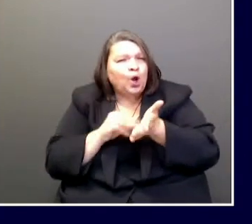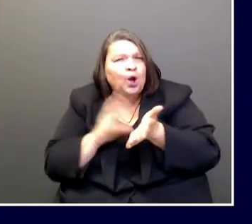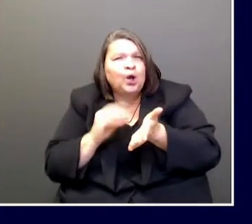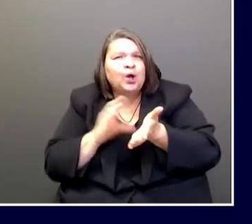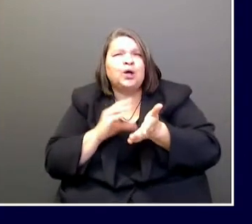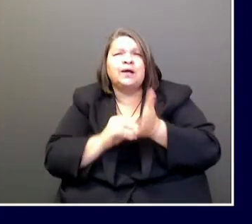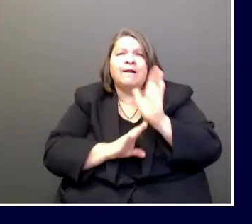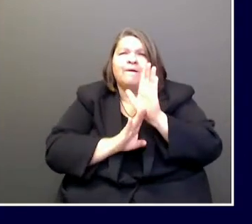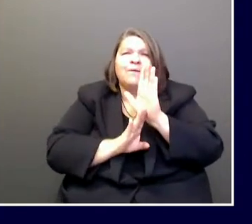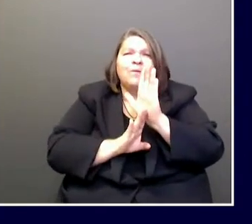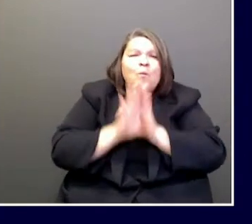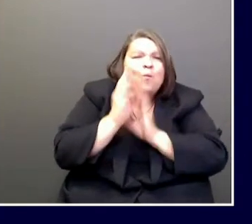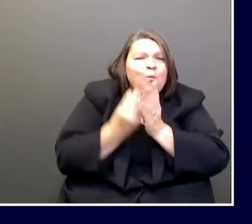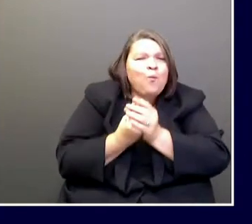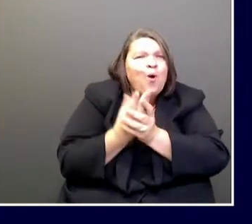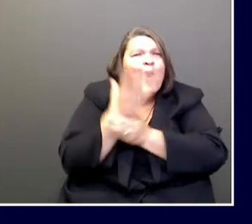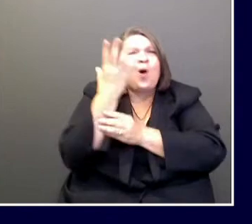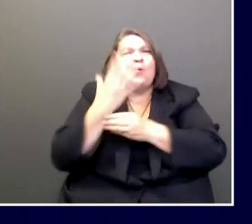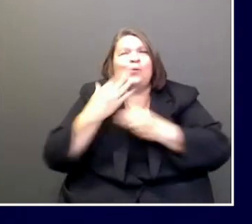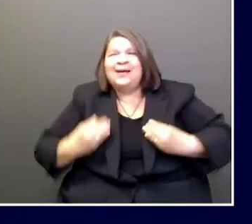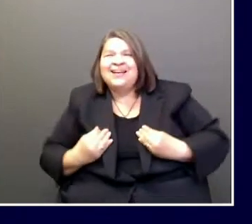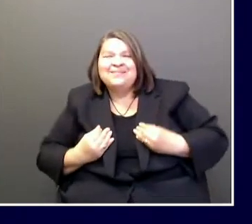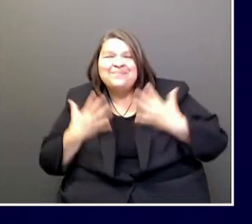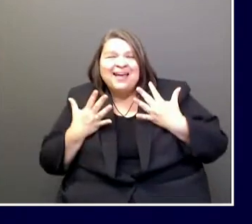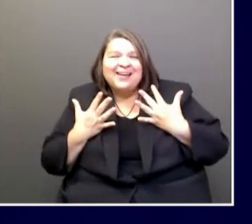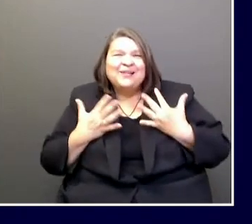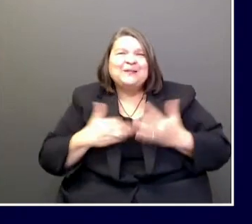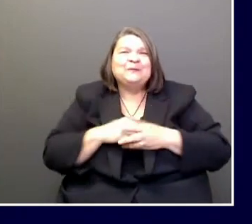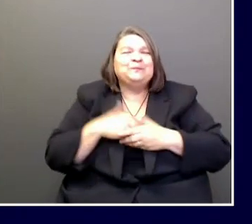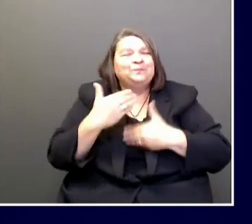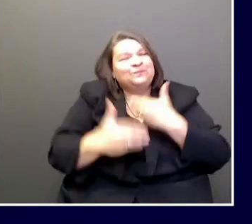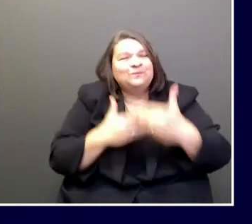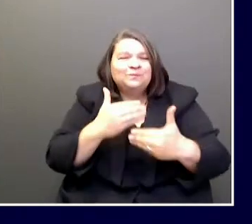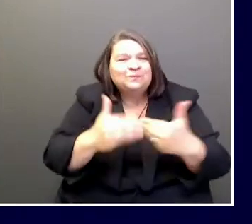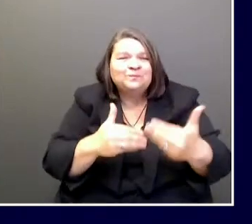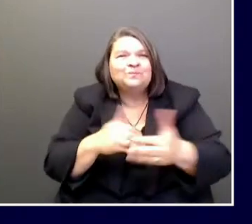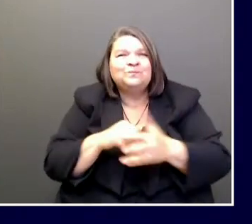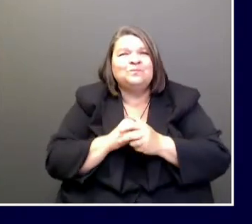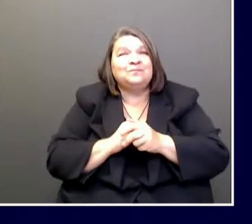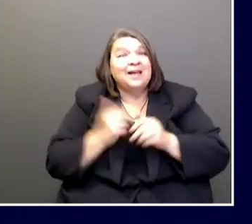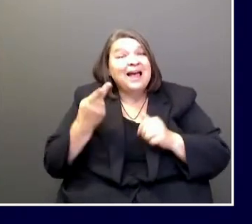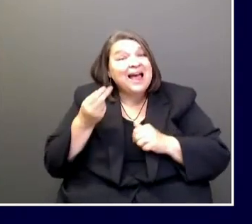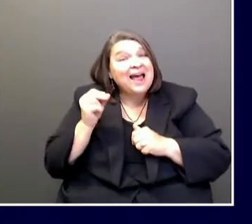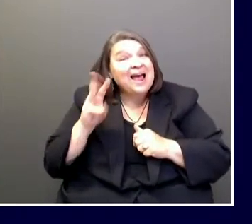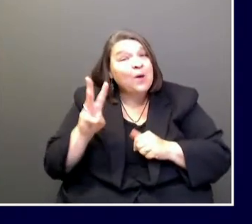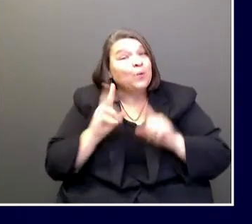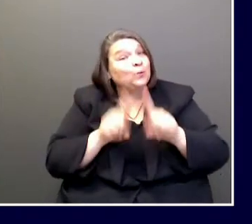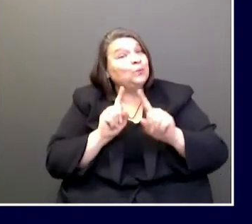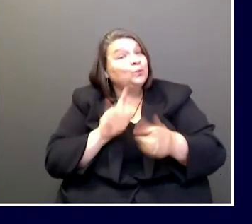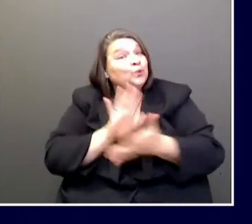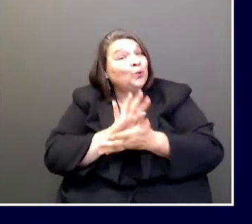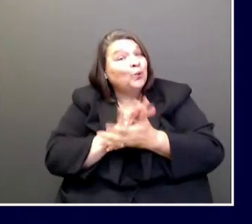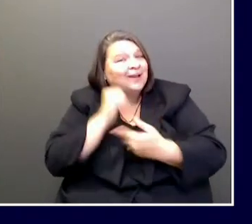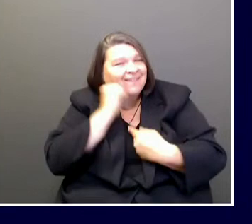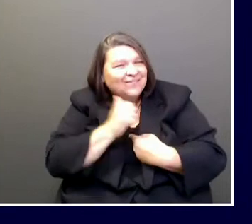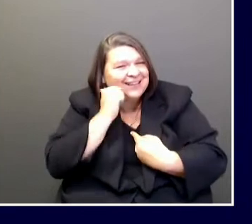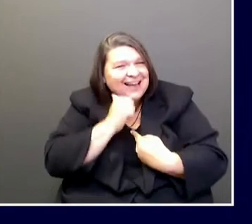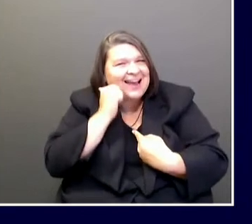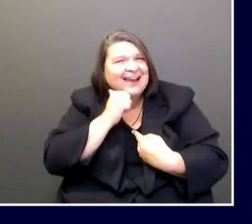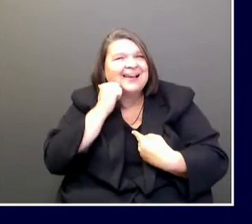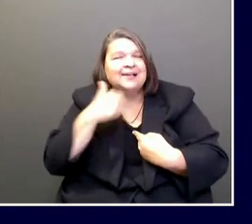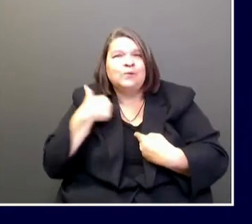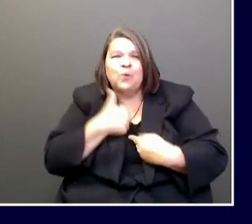vaccination clinics, helping communities understand the benefits of these safe and effective vaccines, and equipping school leaders with